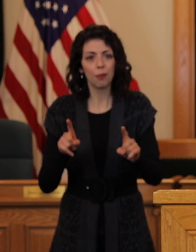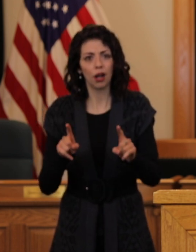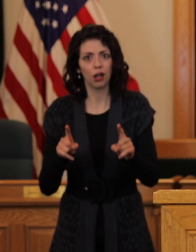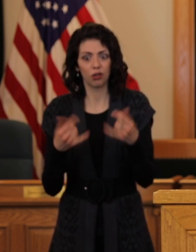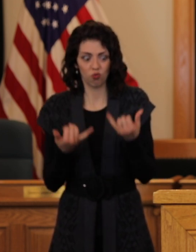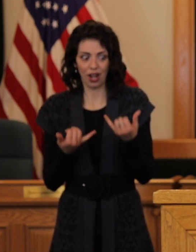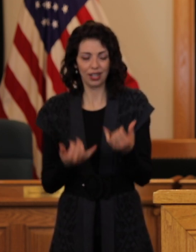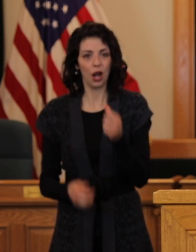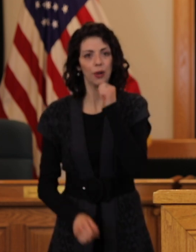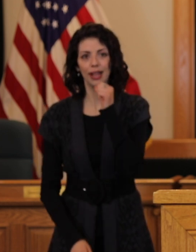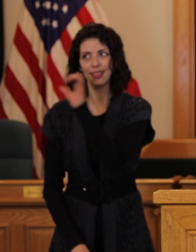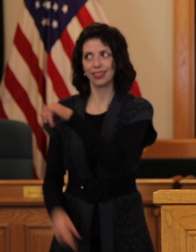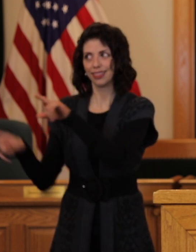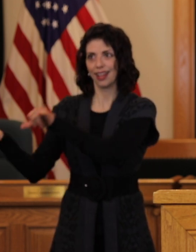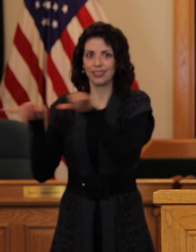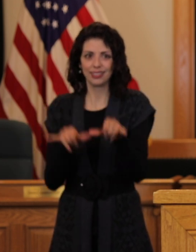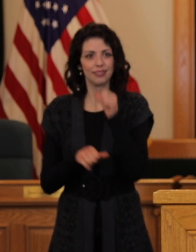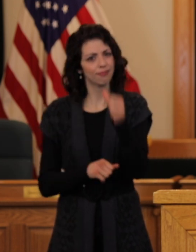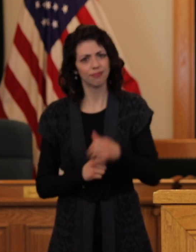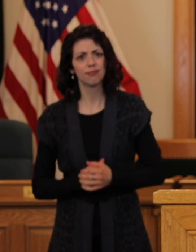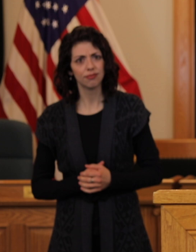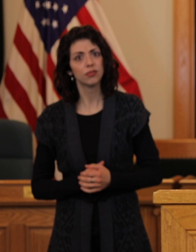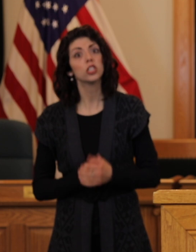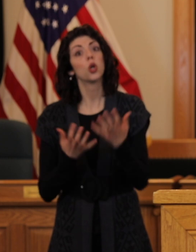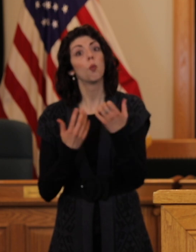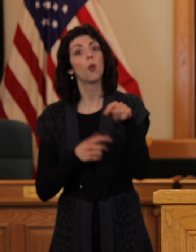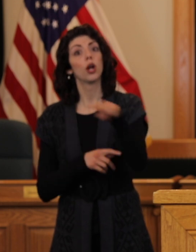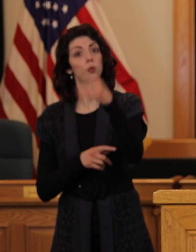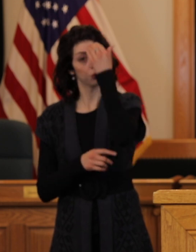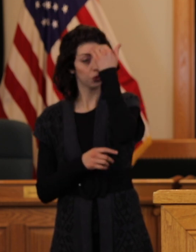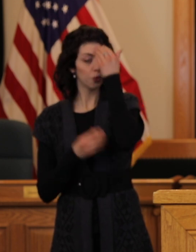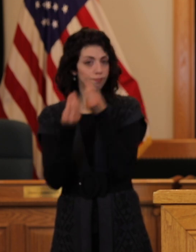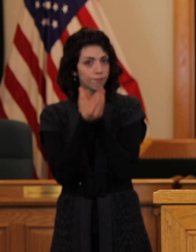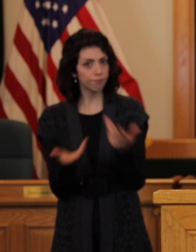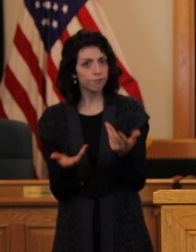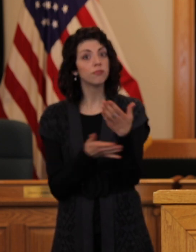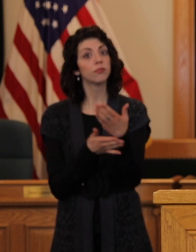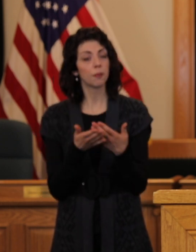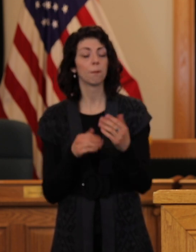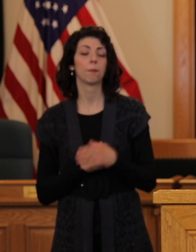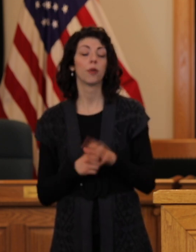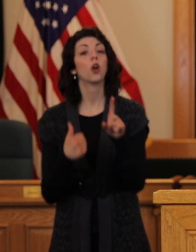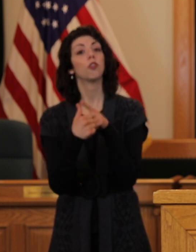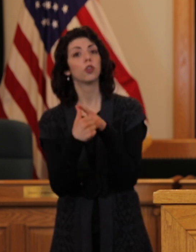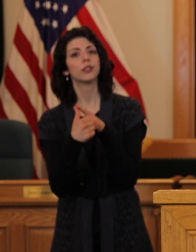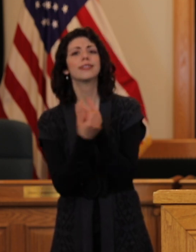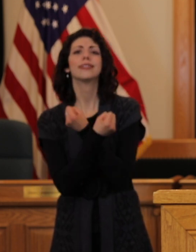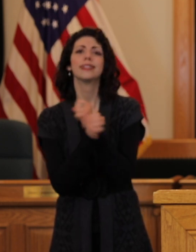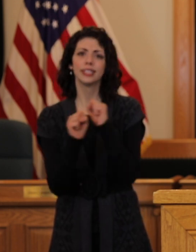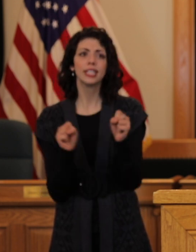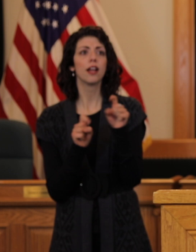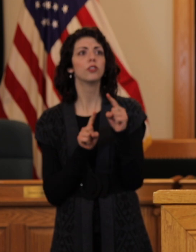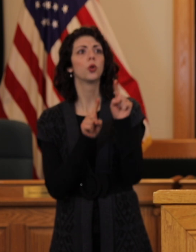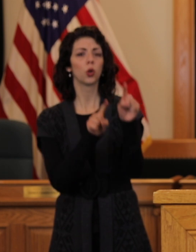here right now. So with this in mind, I want people to know a couple things. First of all, it is safe to get the medical